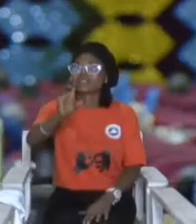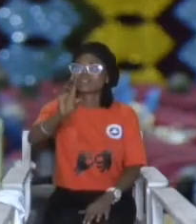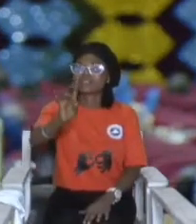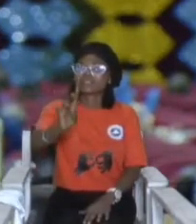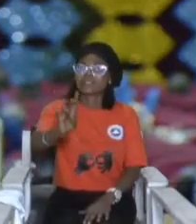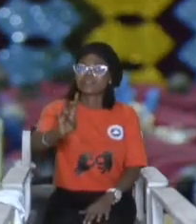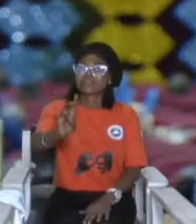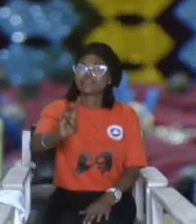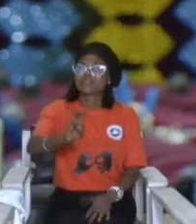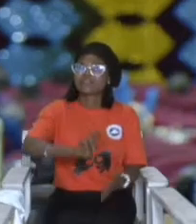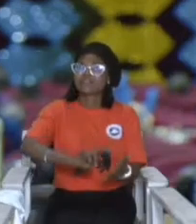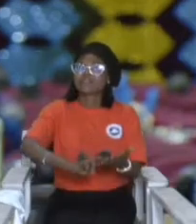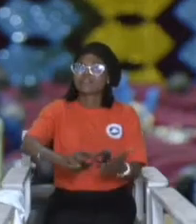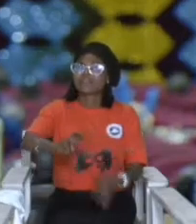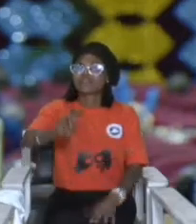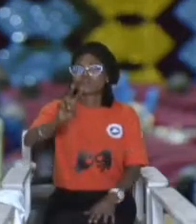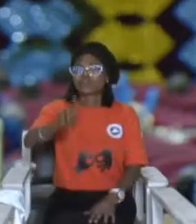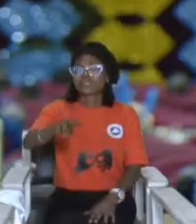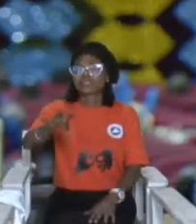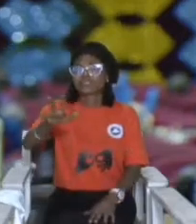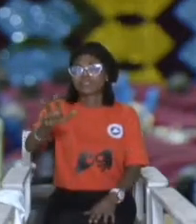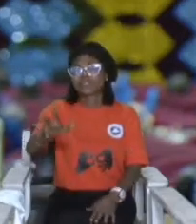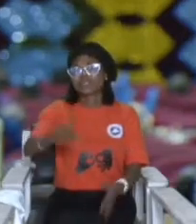Acts chapter 7 from verses 23 to